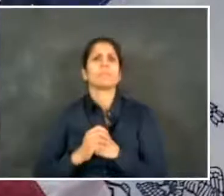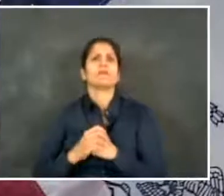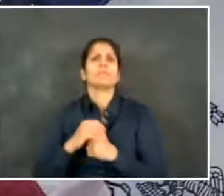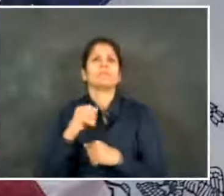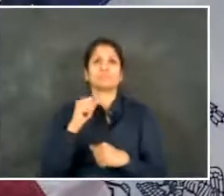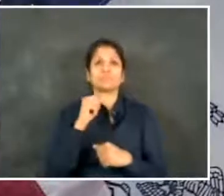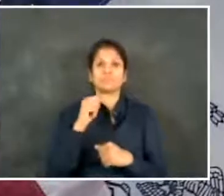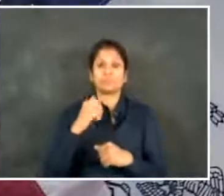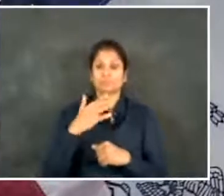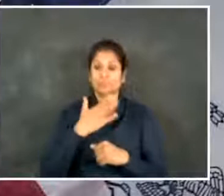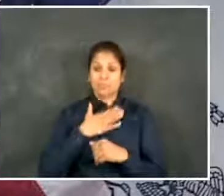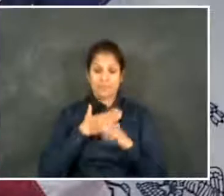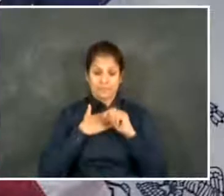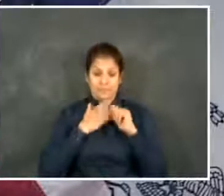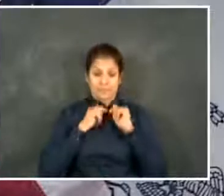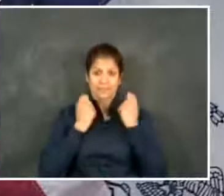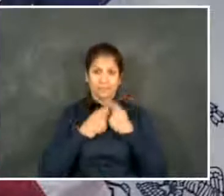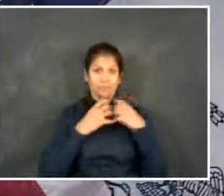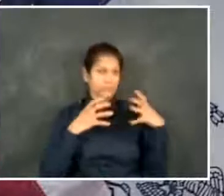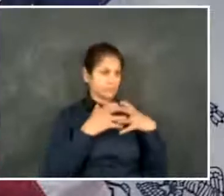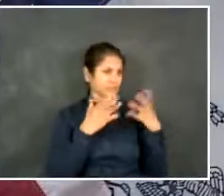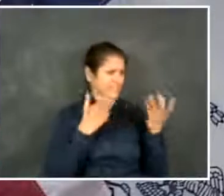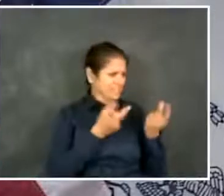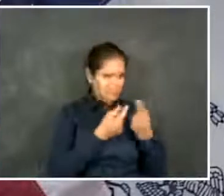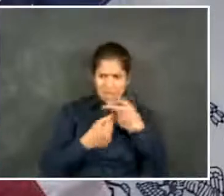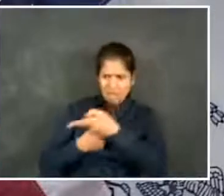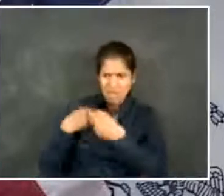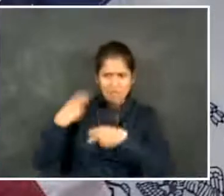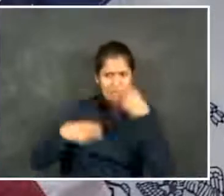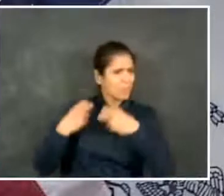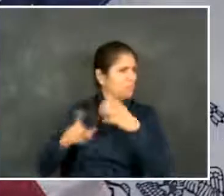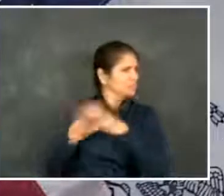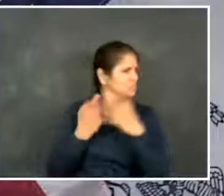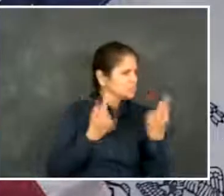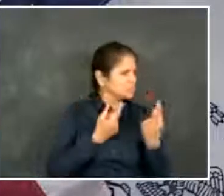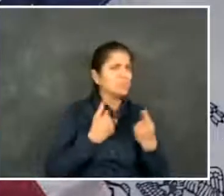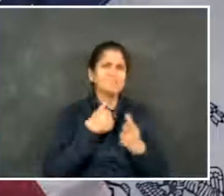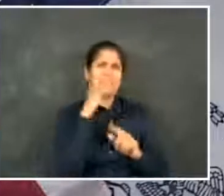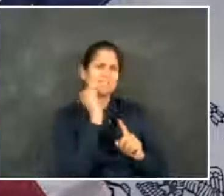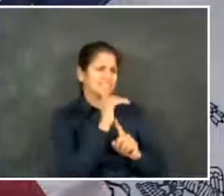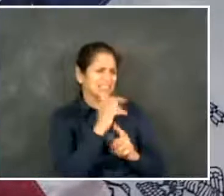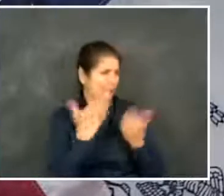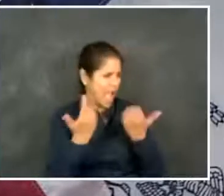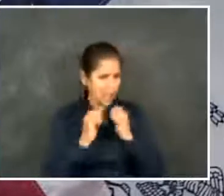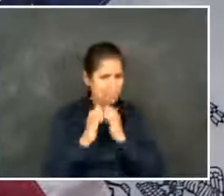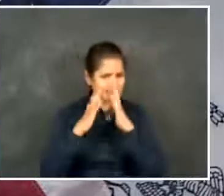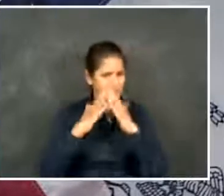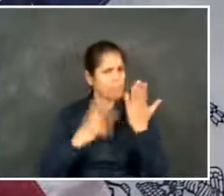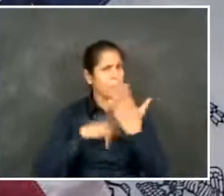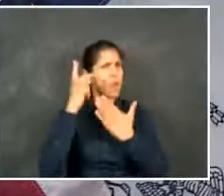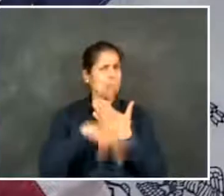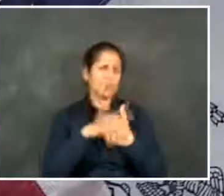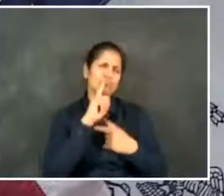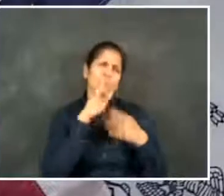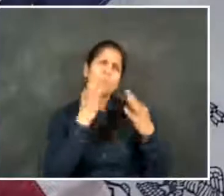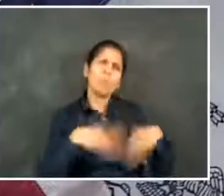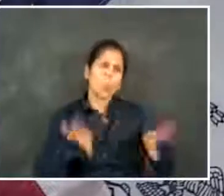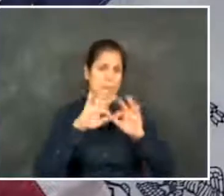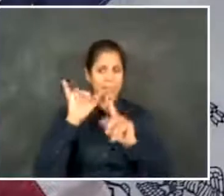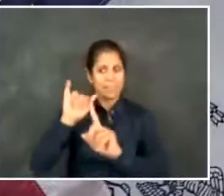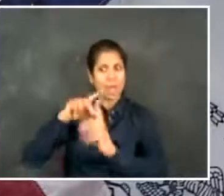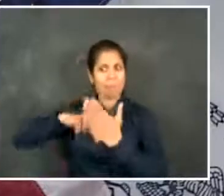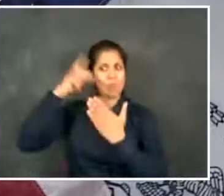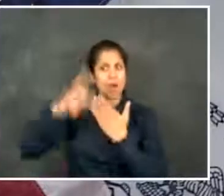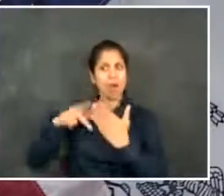Council, and the Council made it a high priority. So I'm a believer, but I gotta be real about some of the key facts.